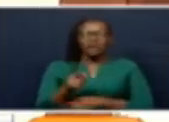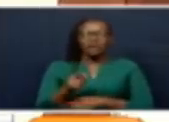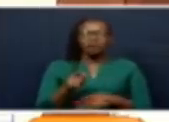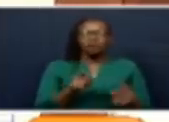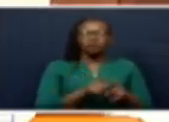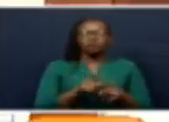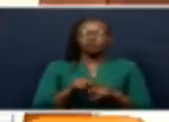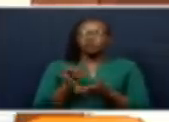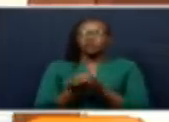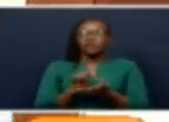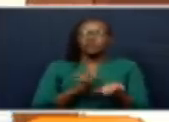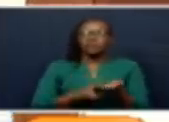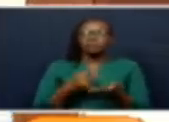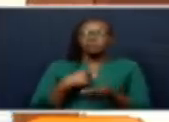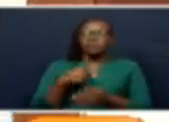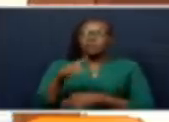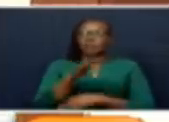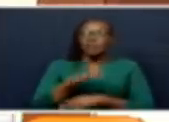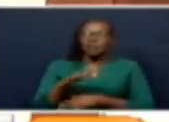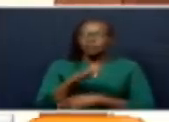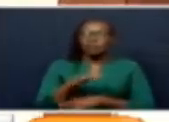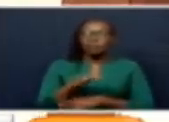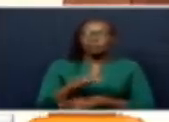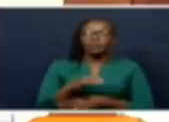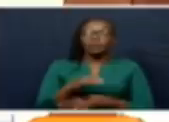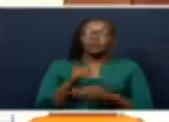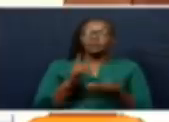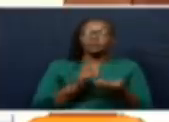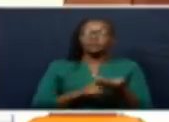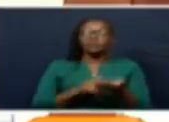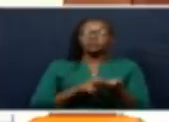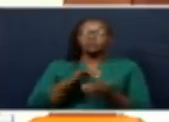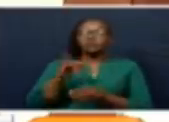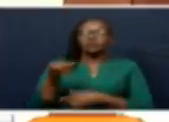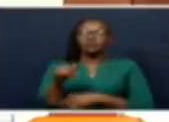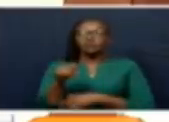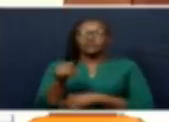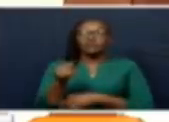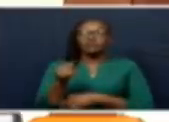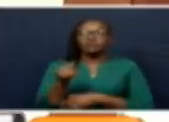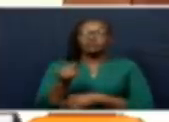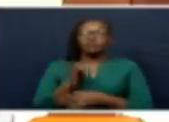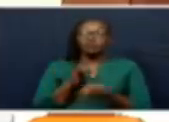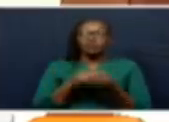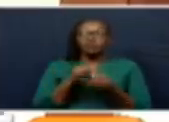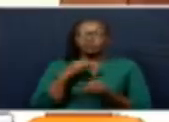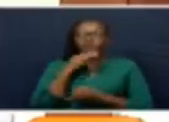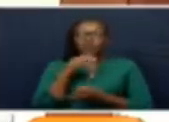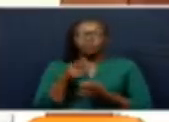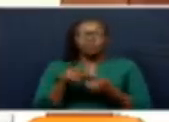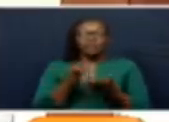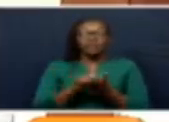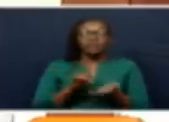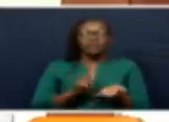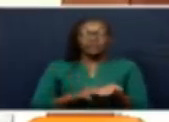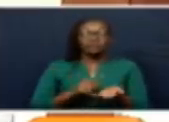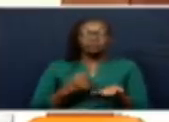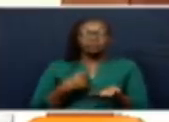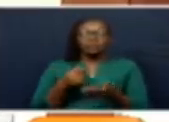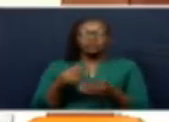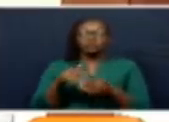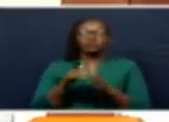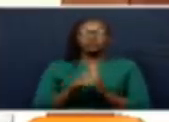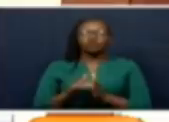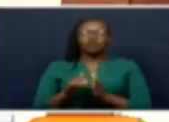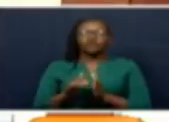around here. Yes. When we lost the late Thomas Joseph Mboya, I was working. It was on a Saturday, 1969. July 5th.